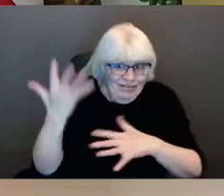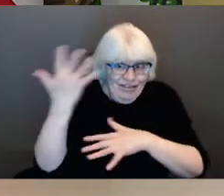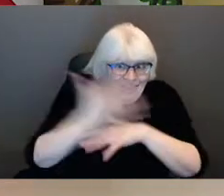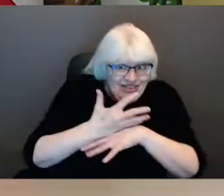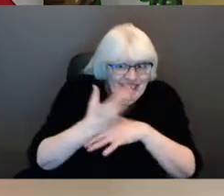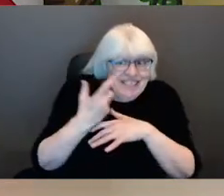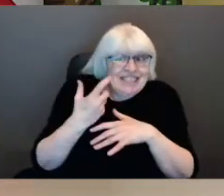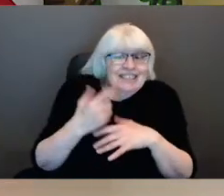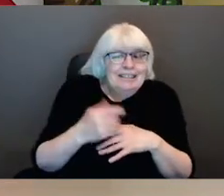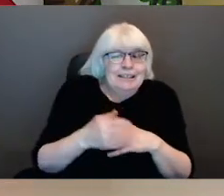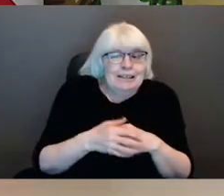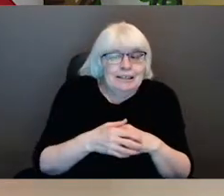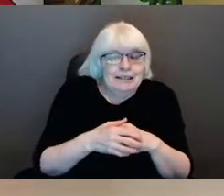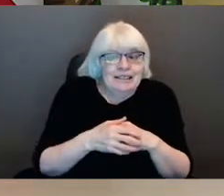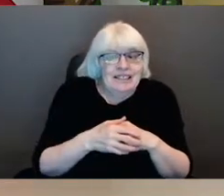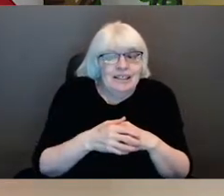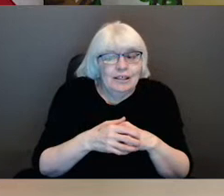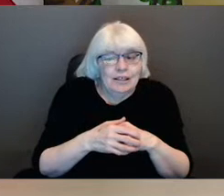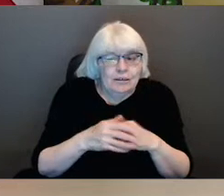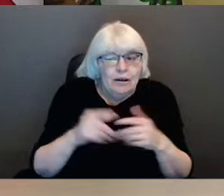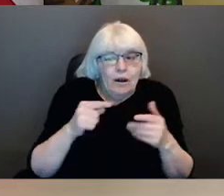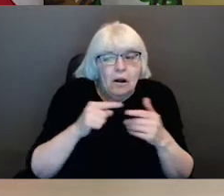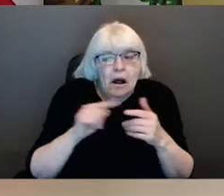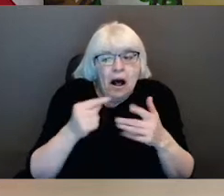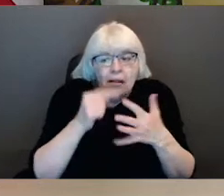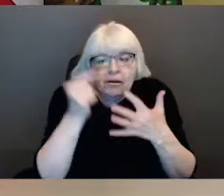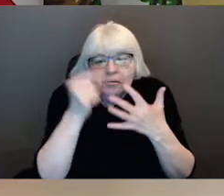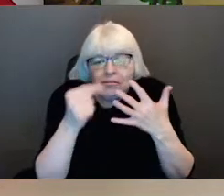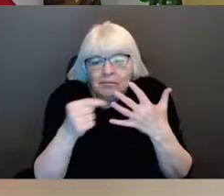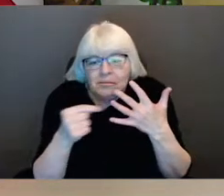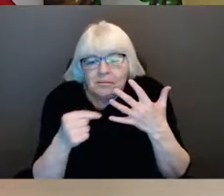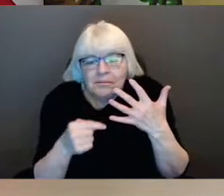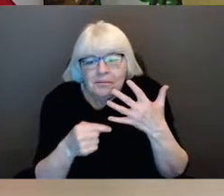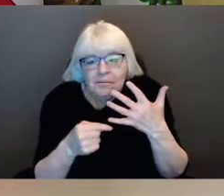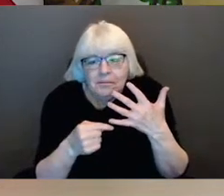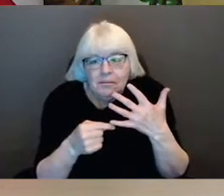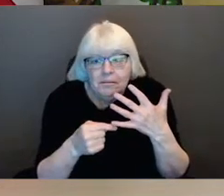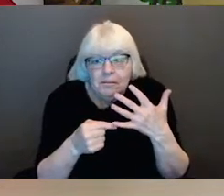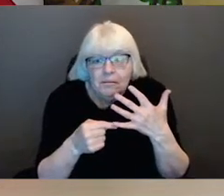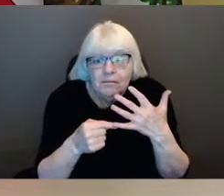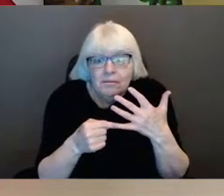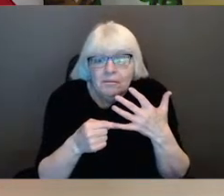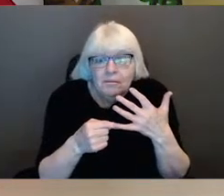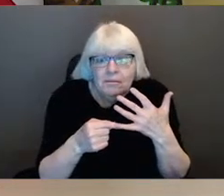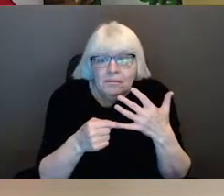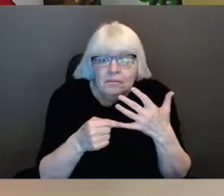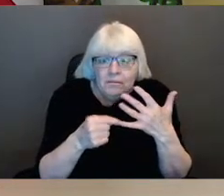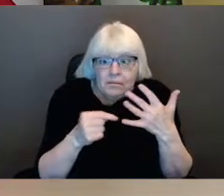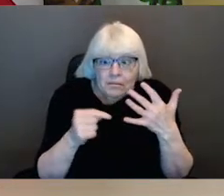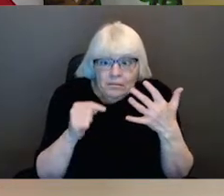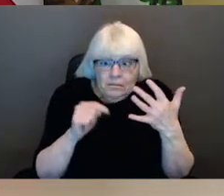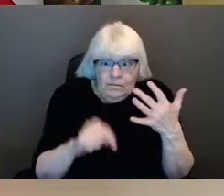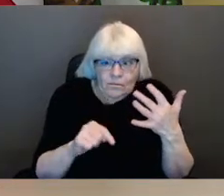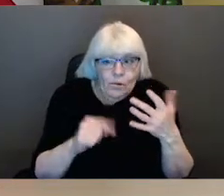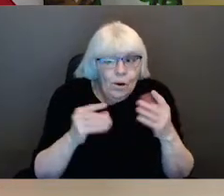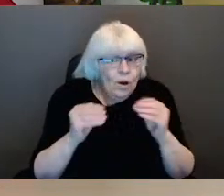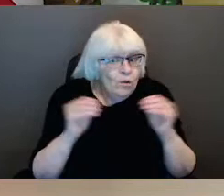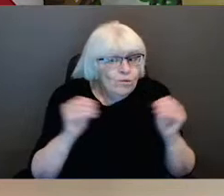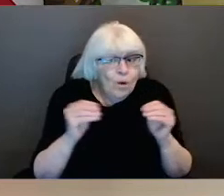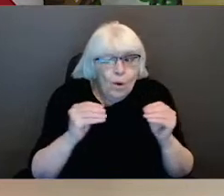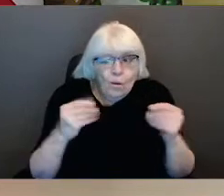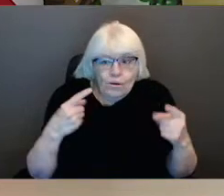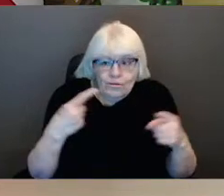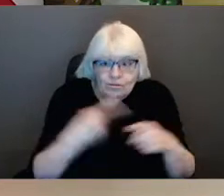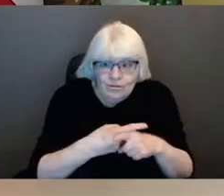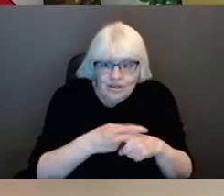of the other conditions, and they don't have contraindications. So there are some drug interactions